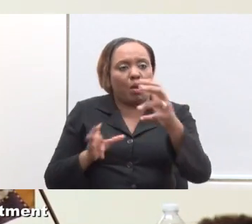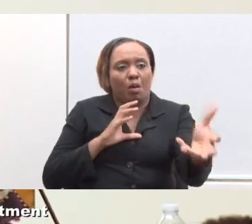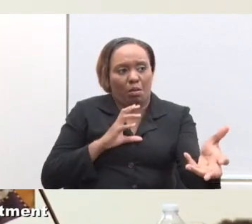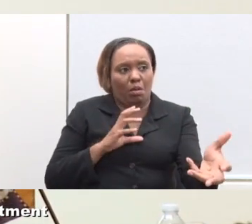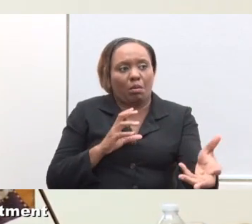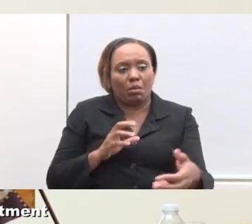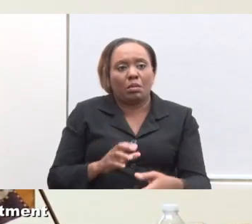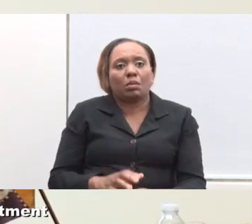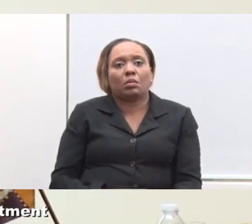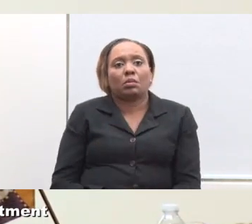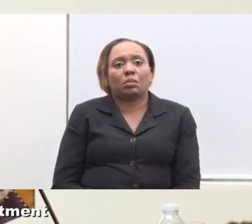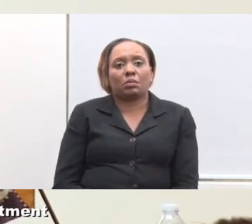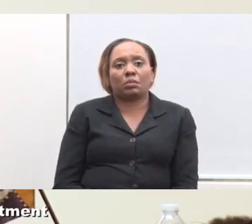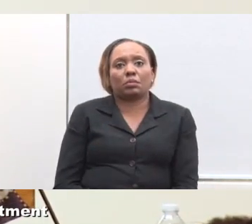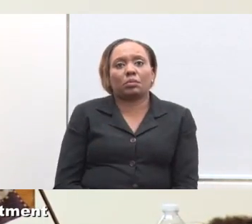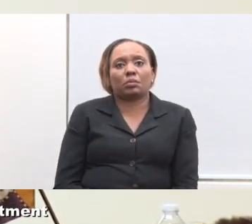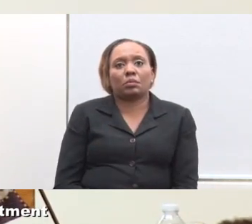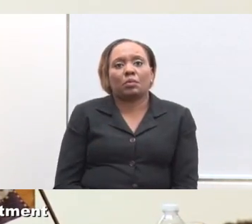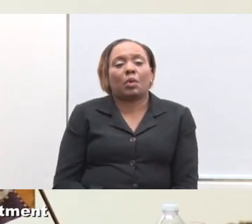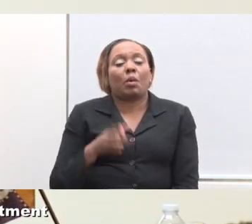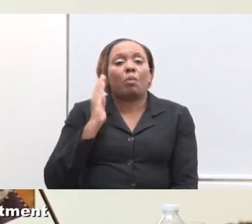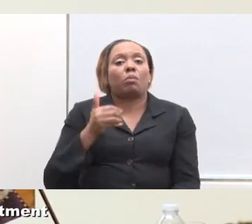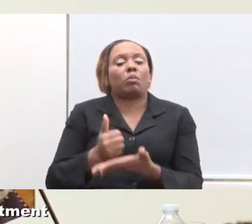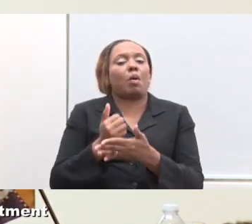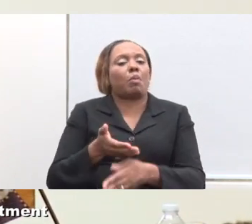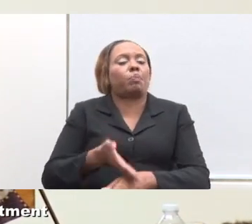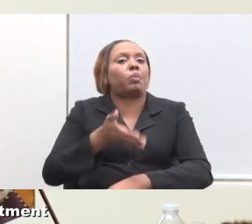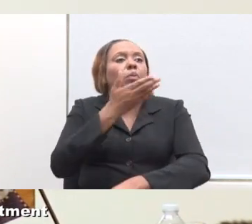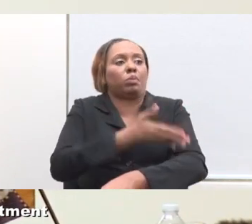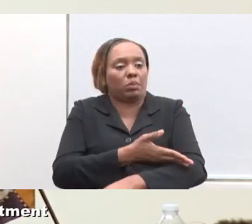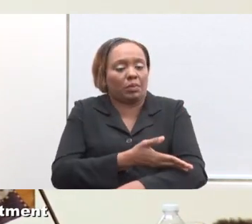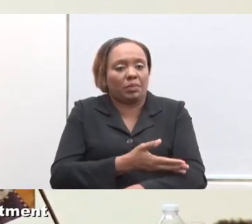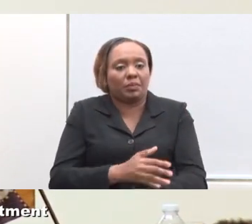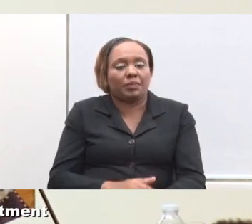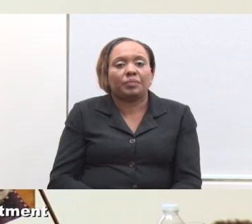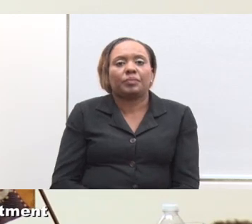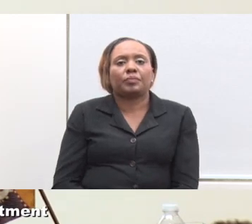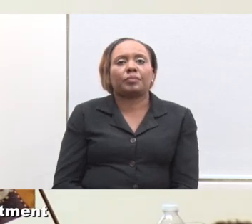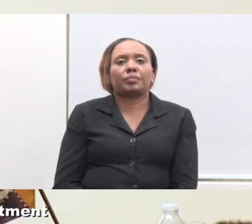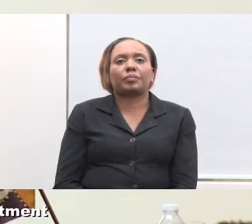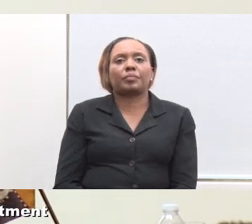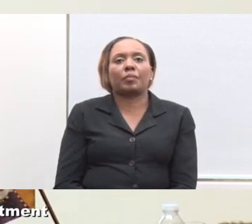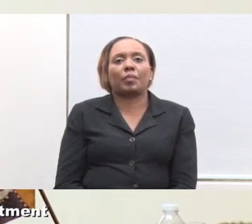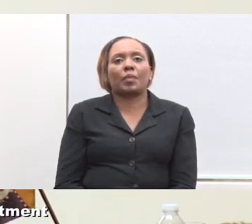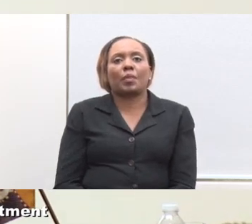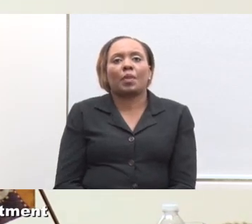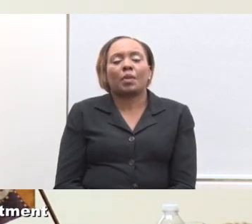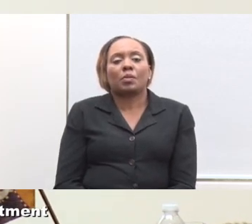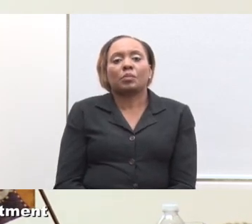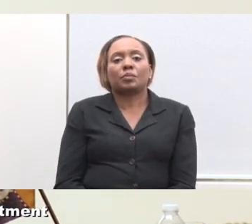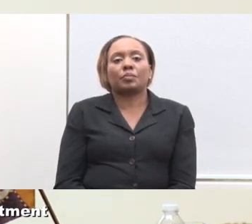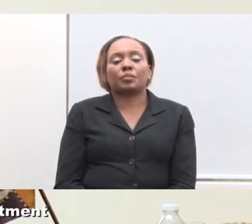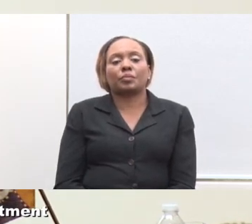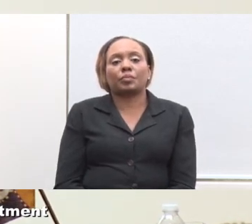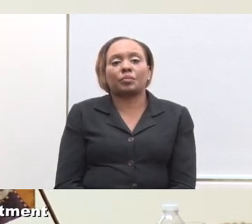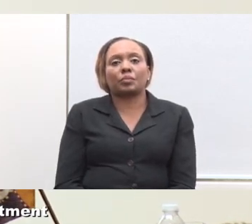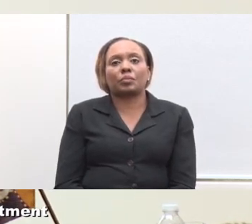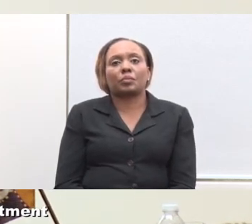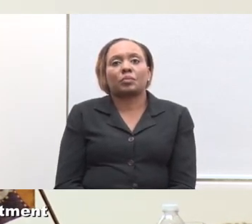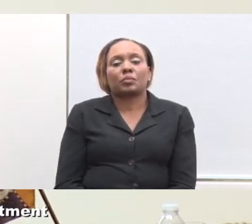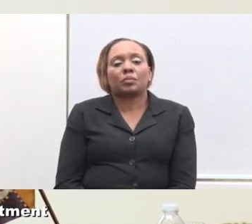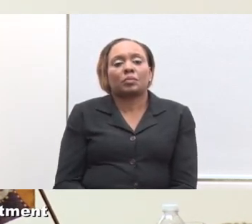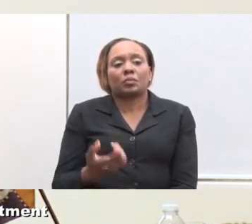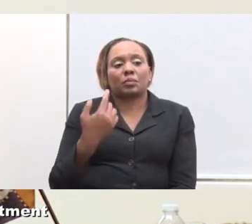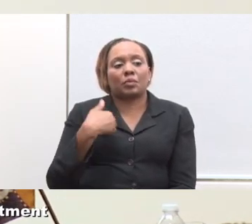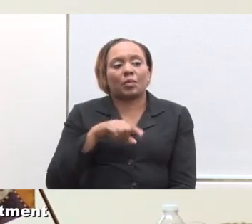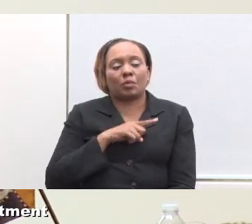way than we are at this point in time. Our difficulty to manage the logistics of it, which we are literally